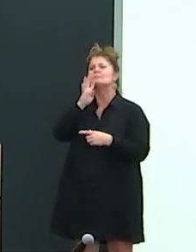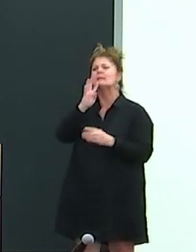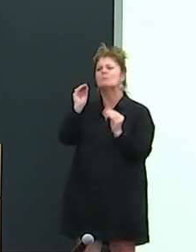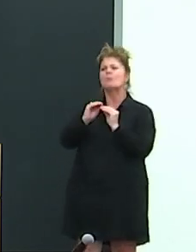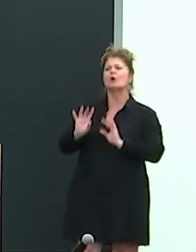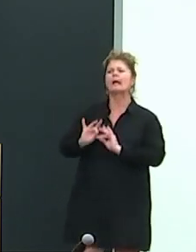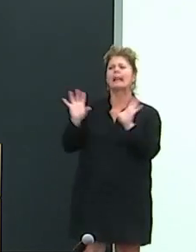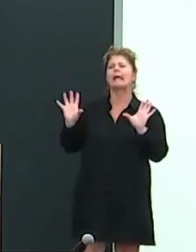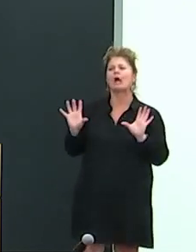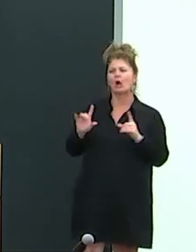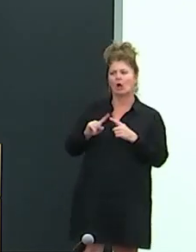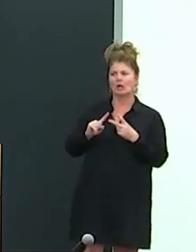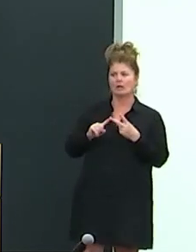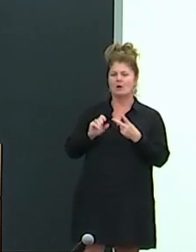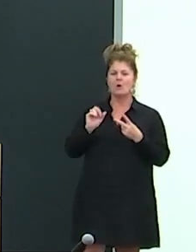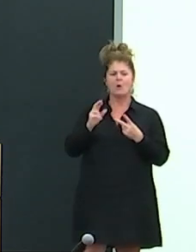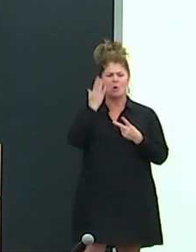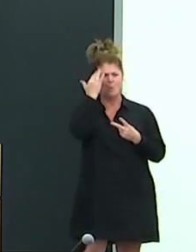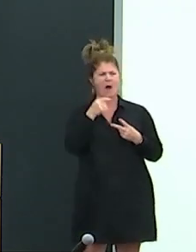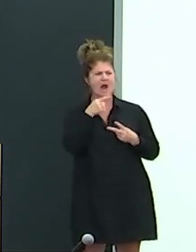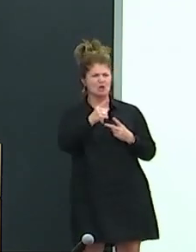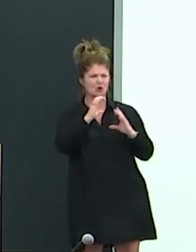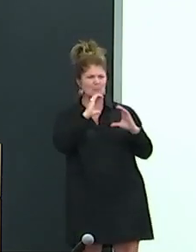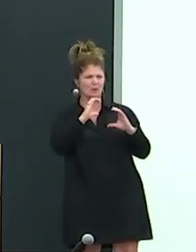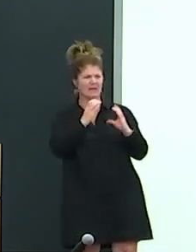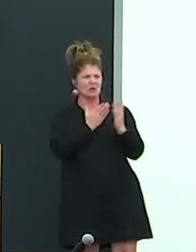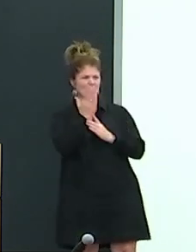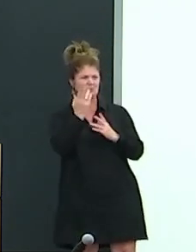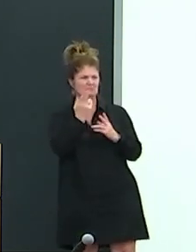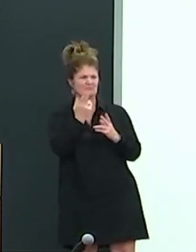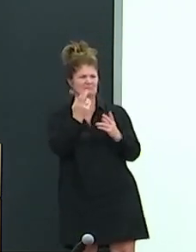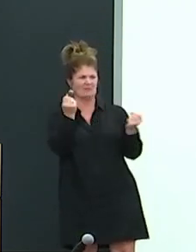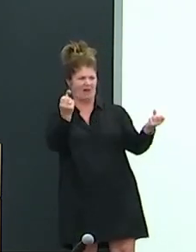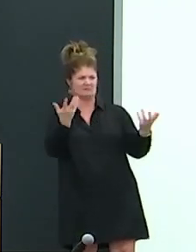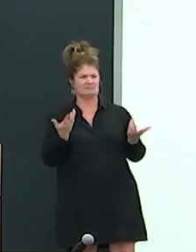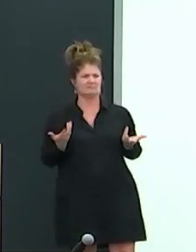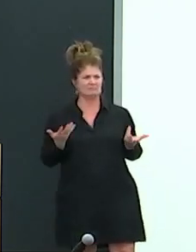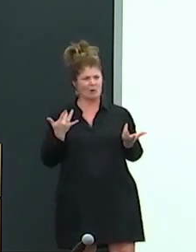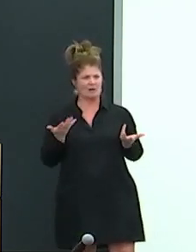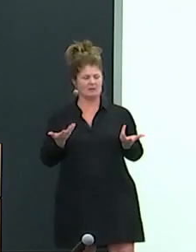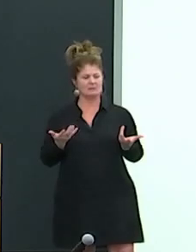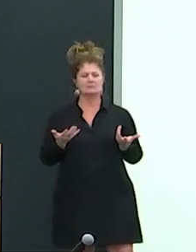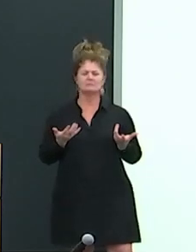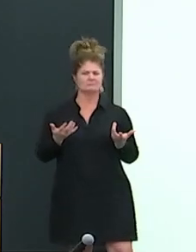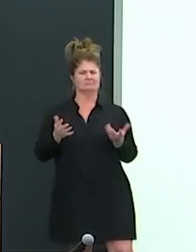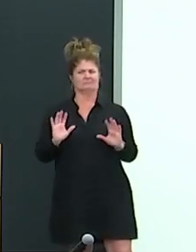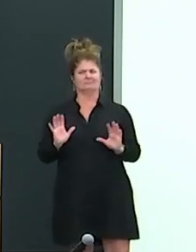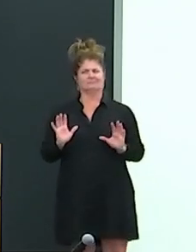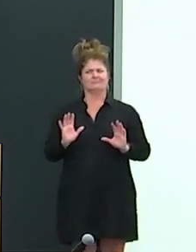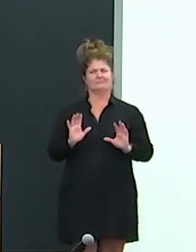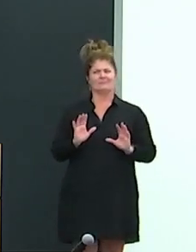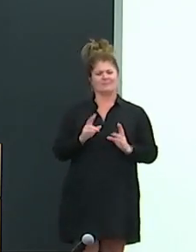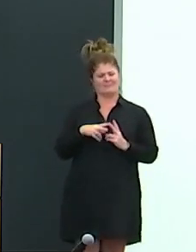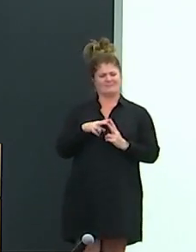clearly, or why are you communicating through sign language? Those are